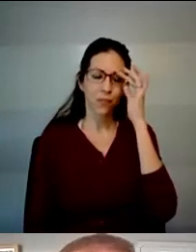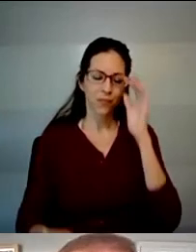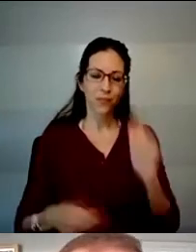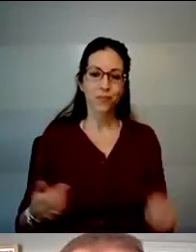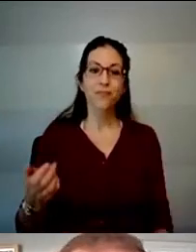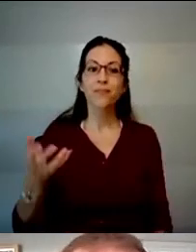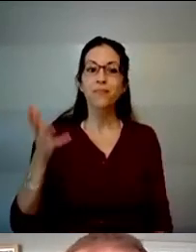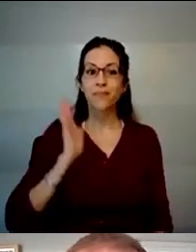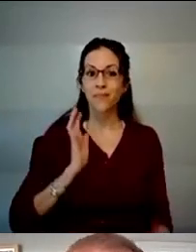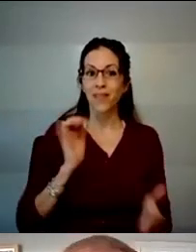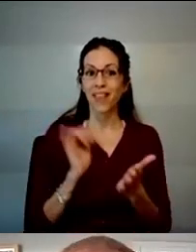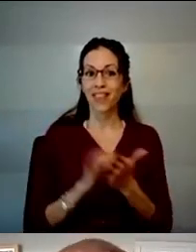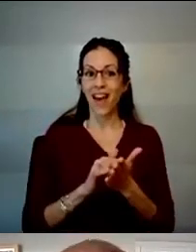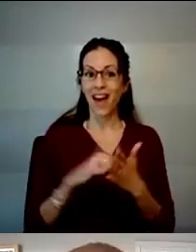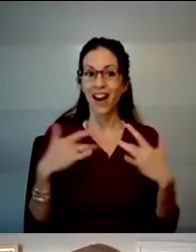that event Avant Garden.